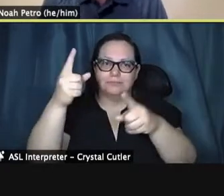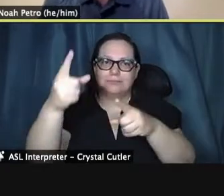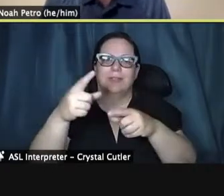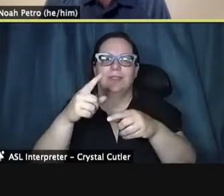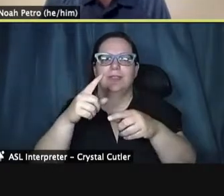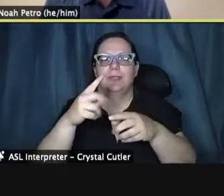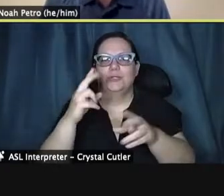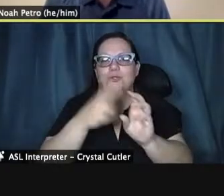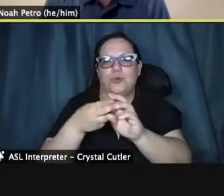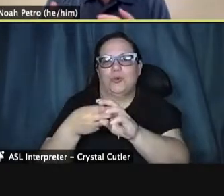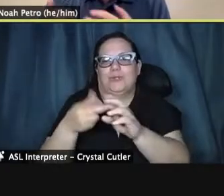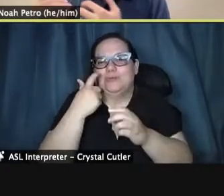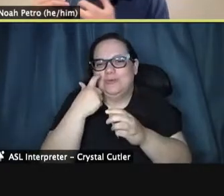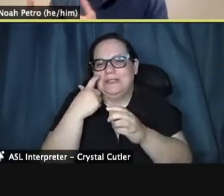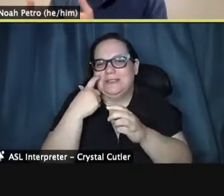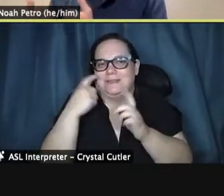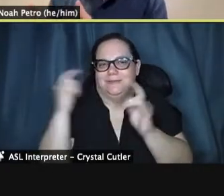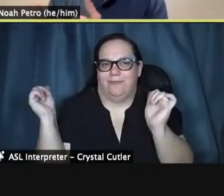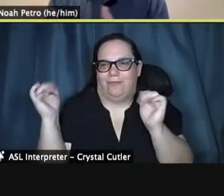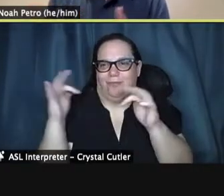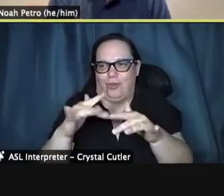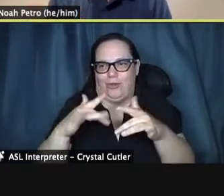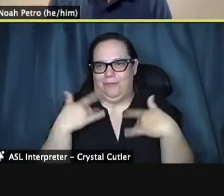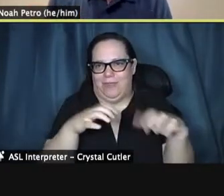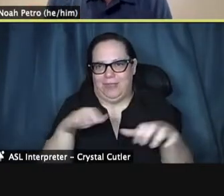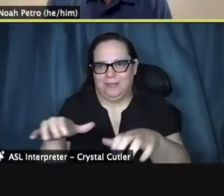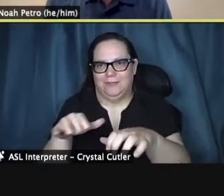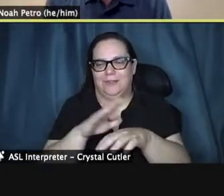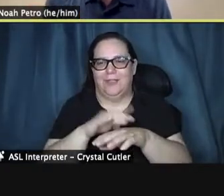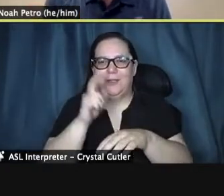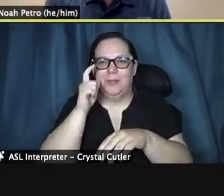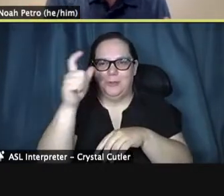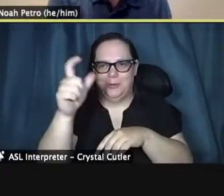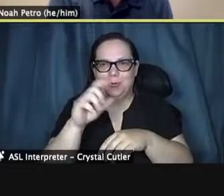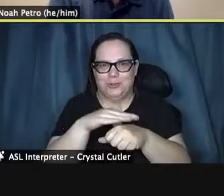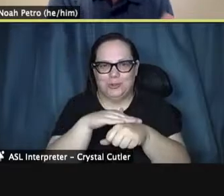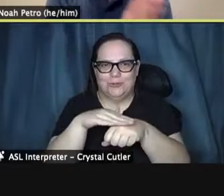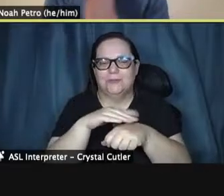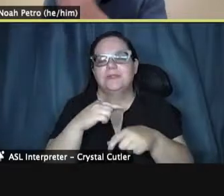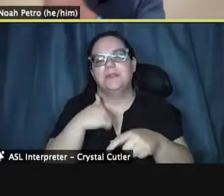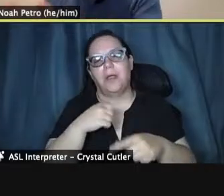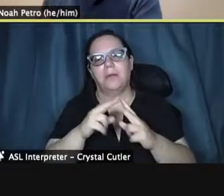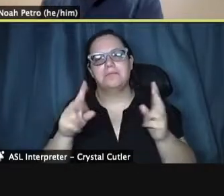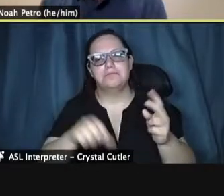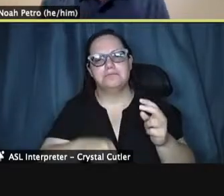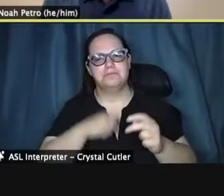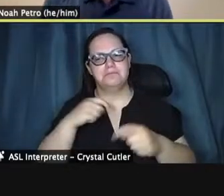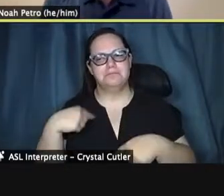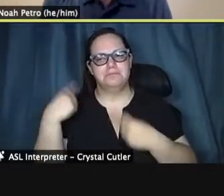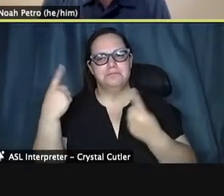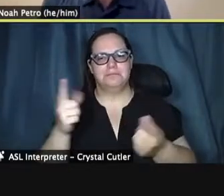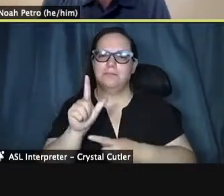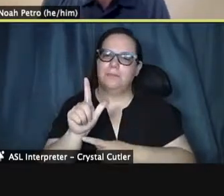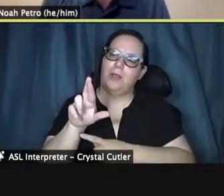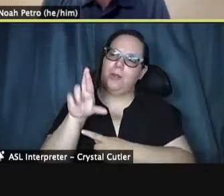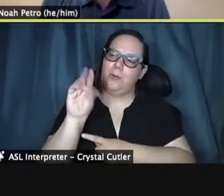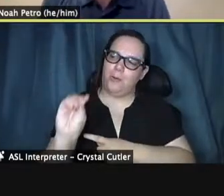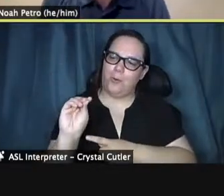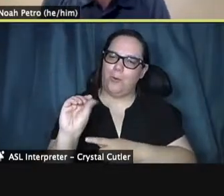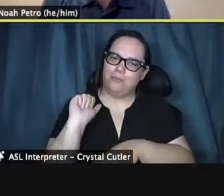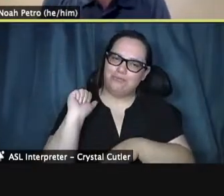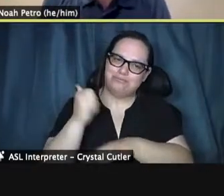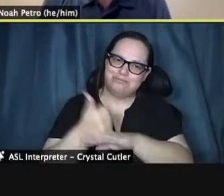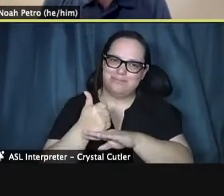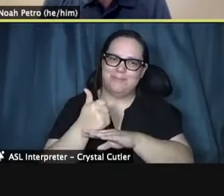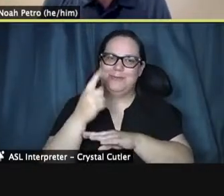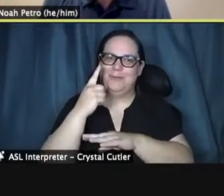flurry of activity at the lunar surface. And I take great pride in that LRO has been there for the duration of this sort of renaissance of